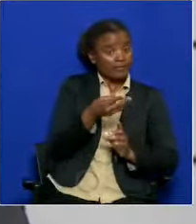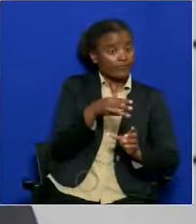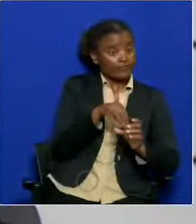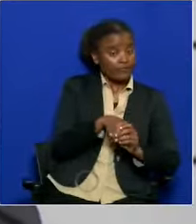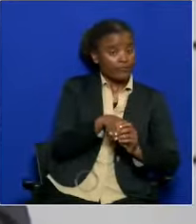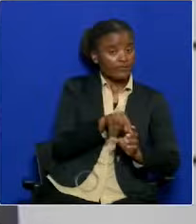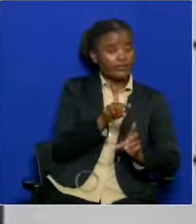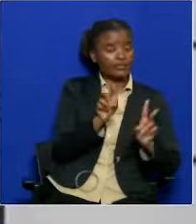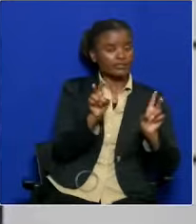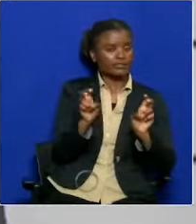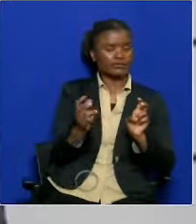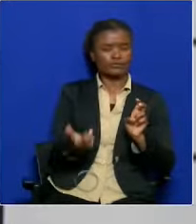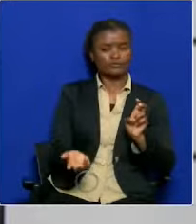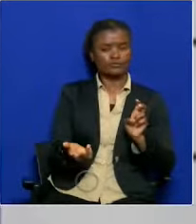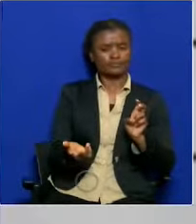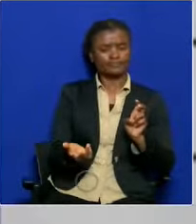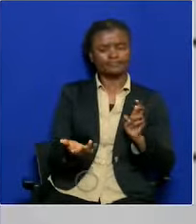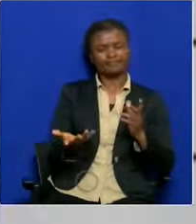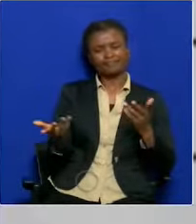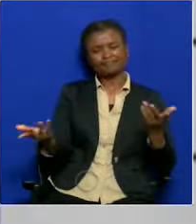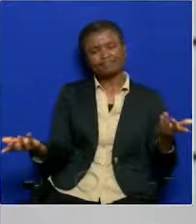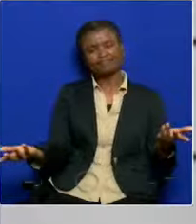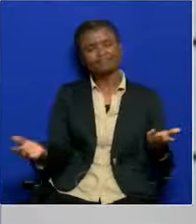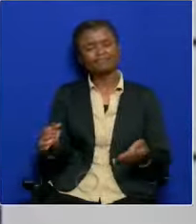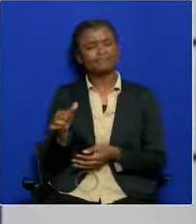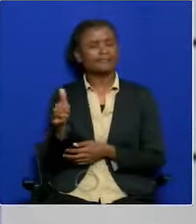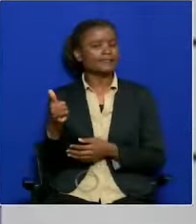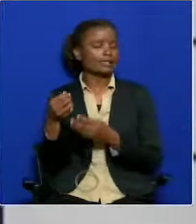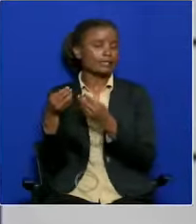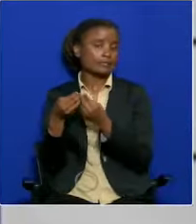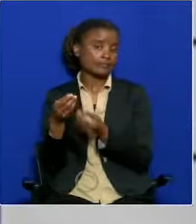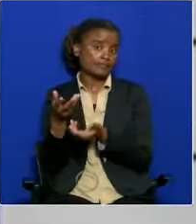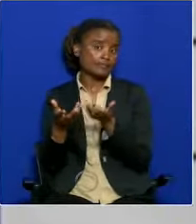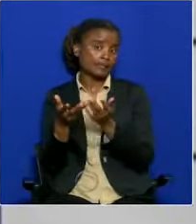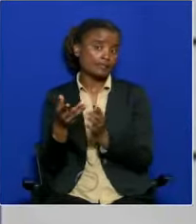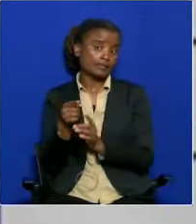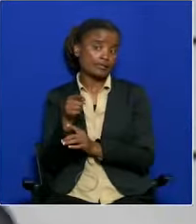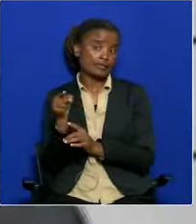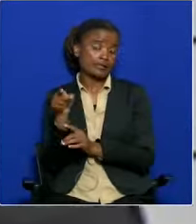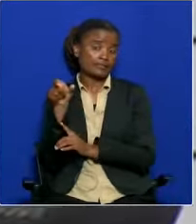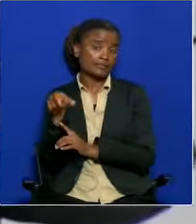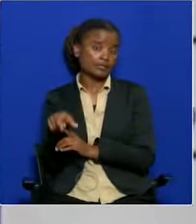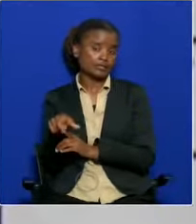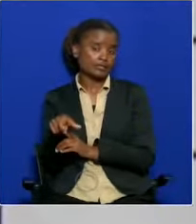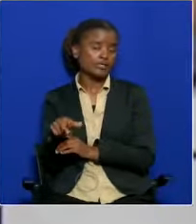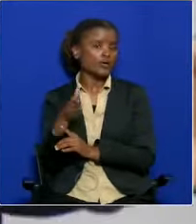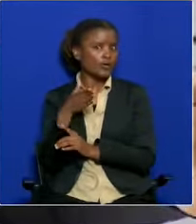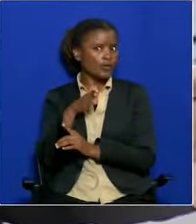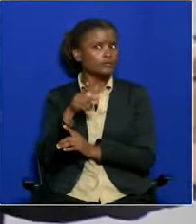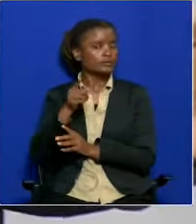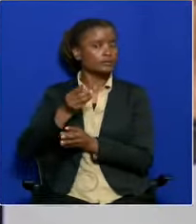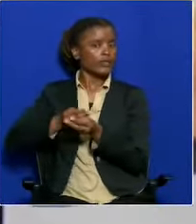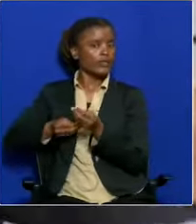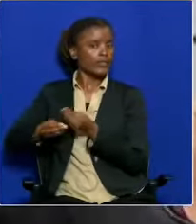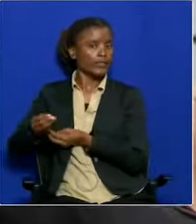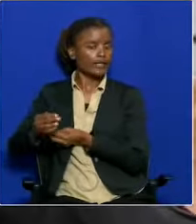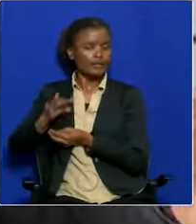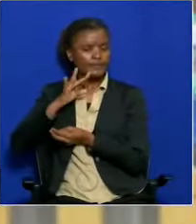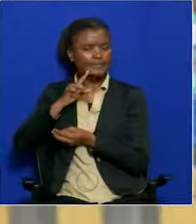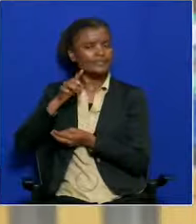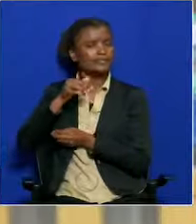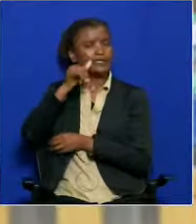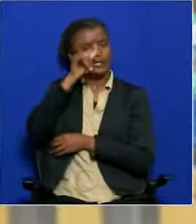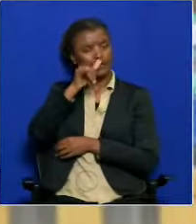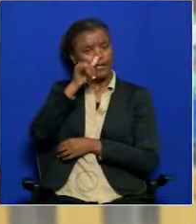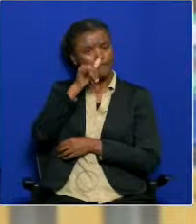irrespective of that, that person who wanting money is committing a crime. I cannot say because there's an allegation against this one,